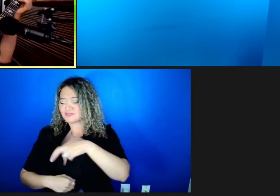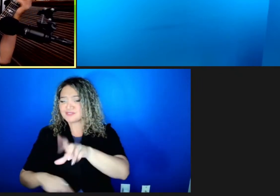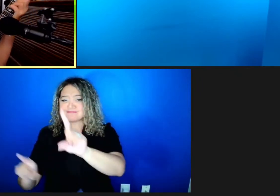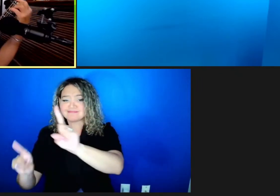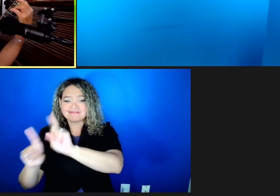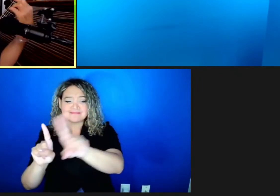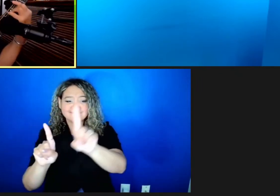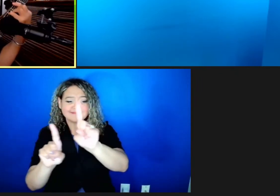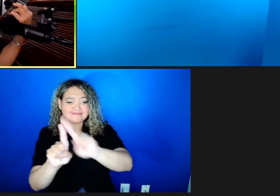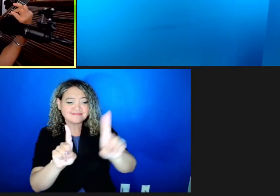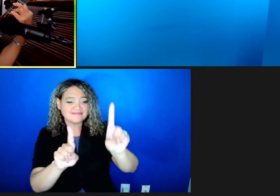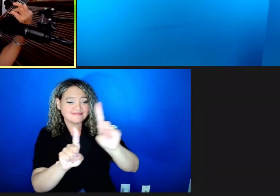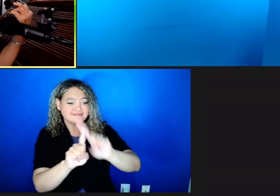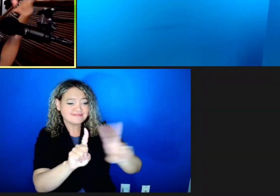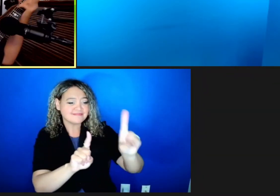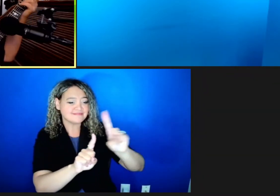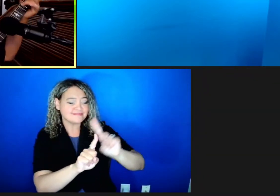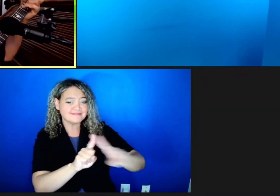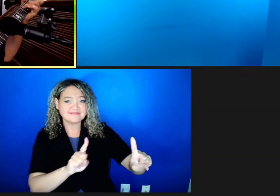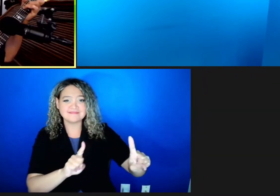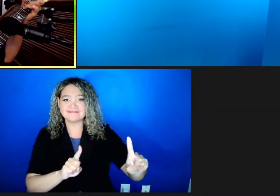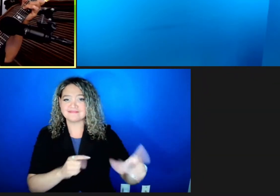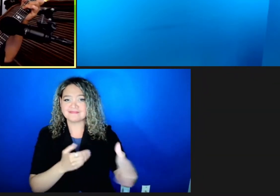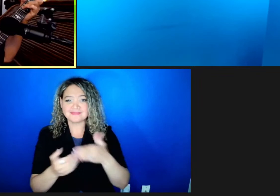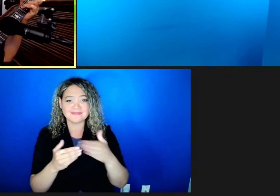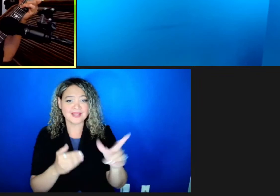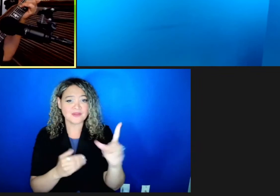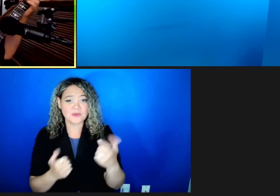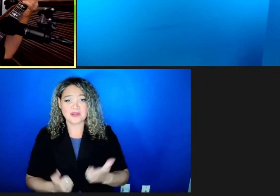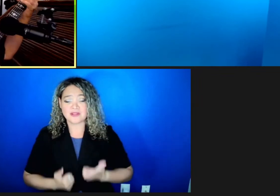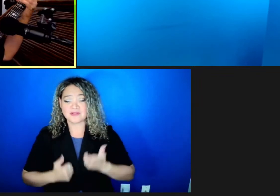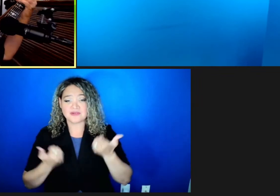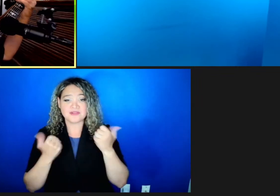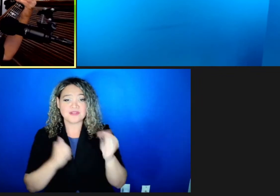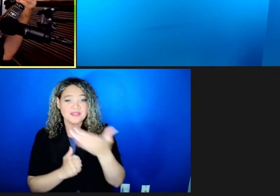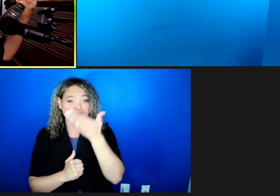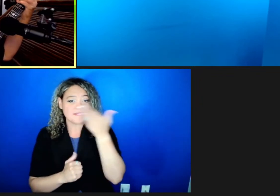here to know the best that we can be.